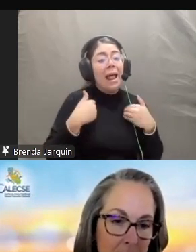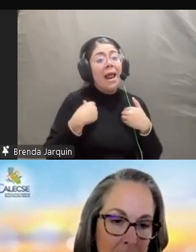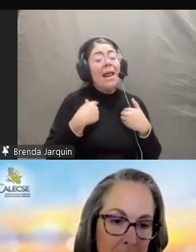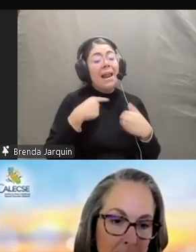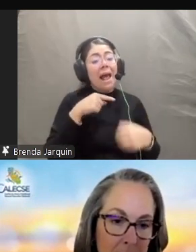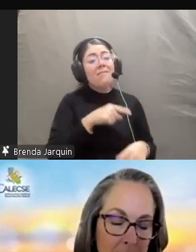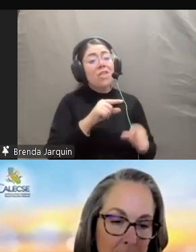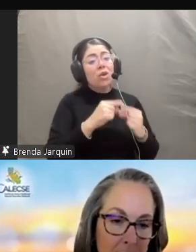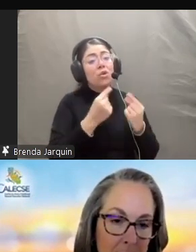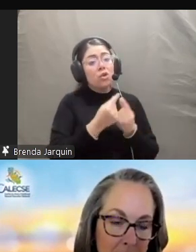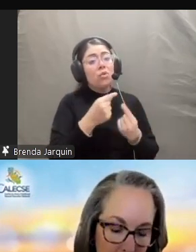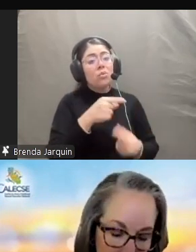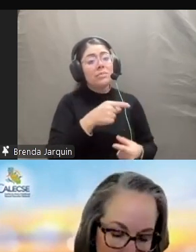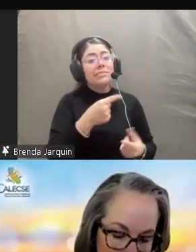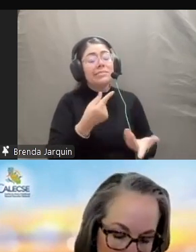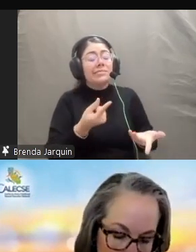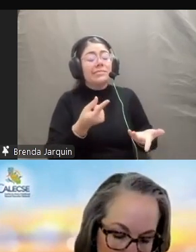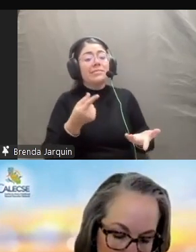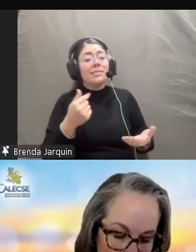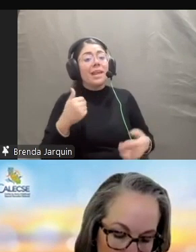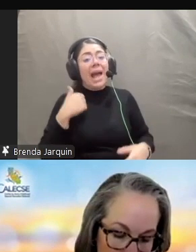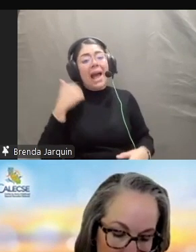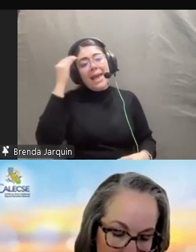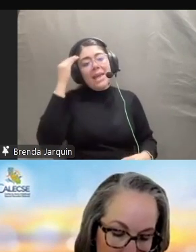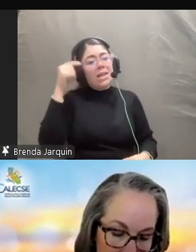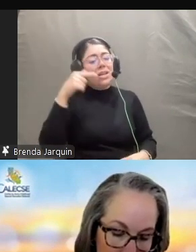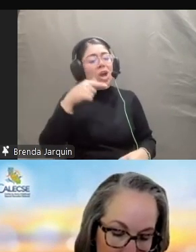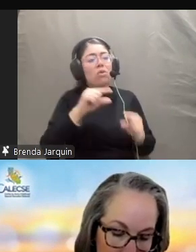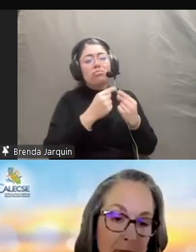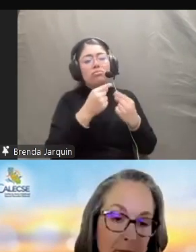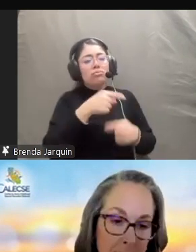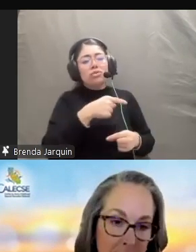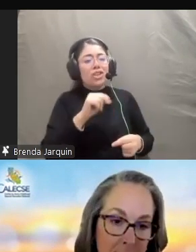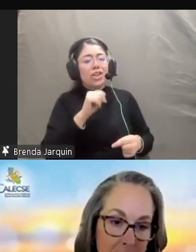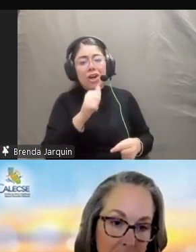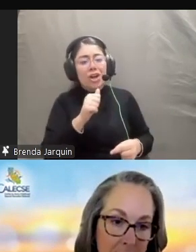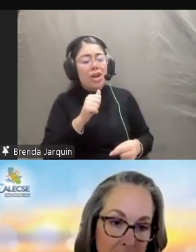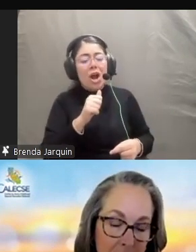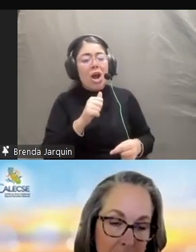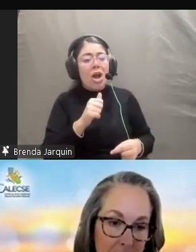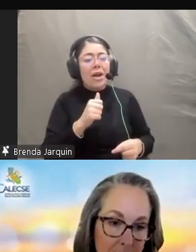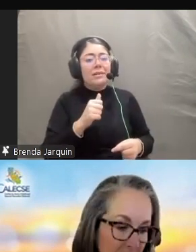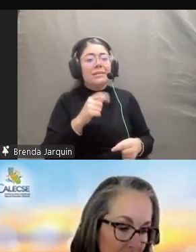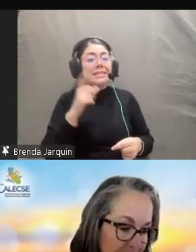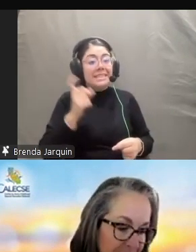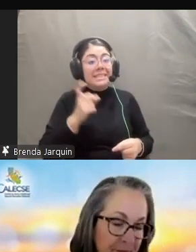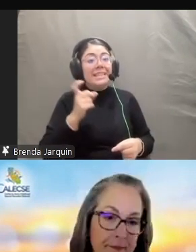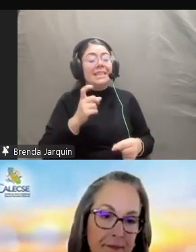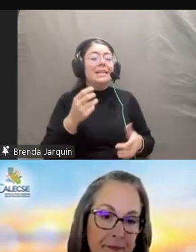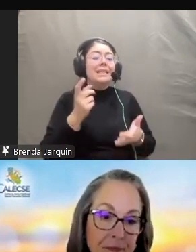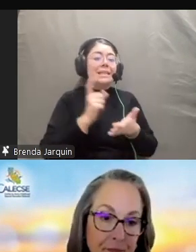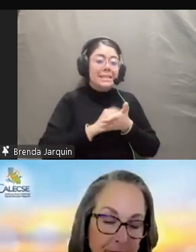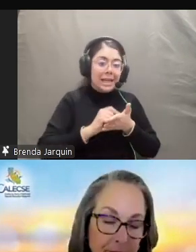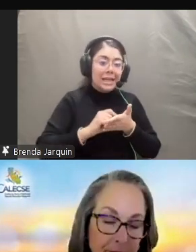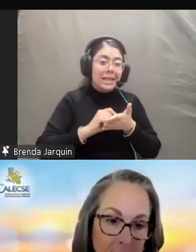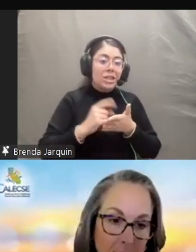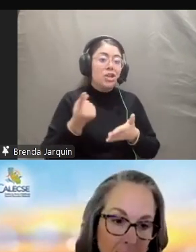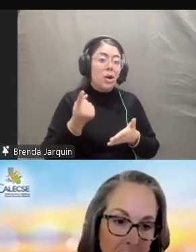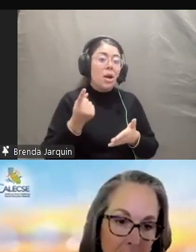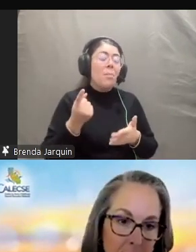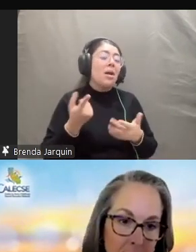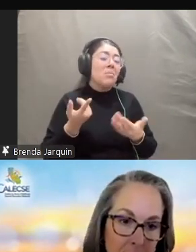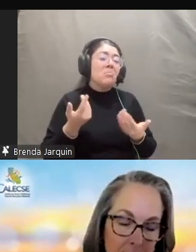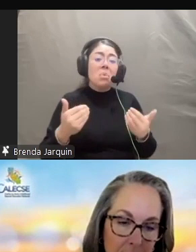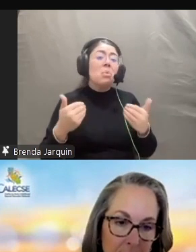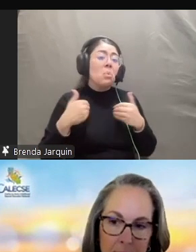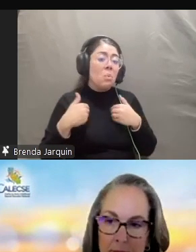the point where even though they're not a required signatory, we even documented in our interagency agreement and had them sign that they were a part of that